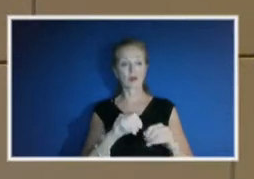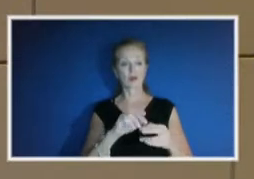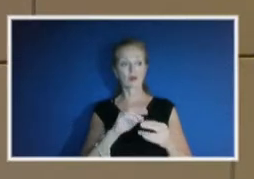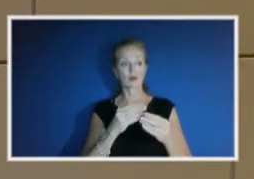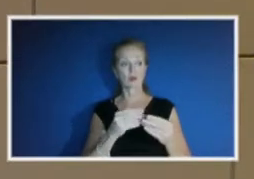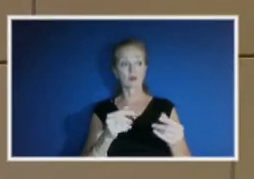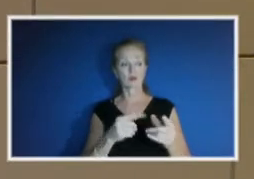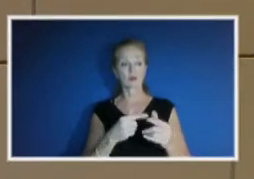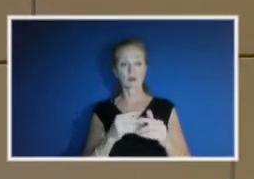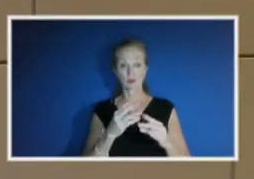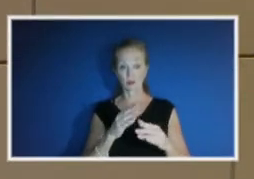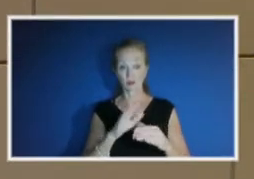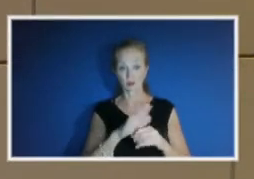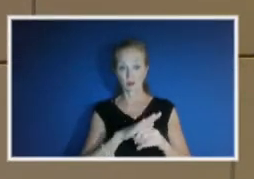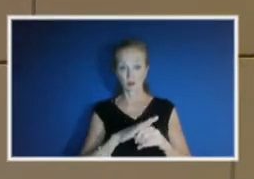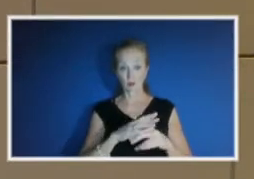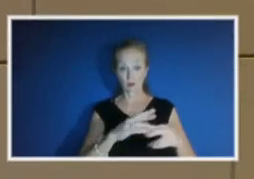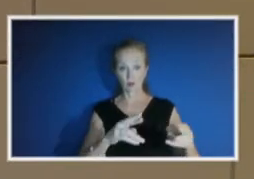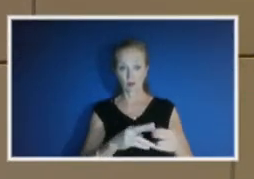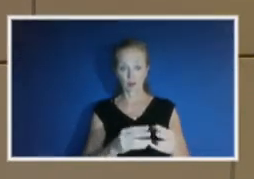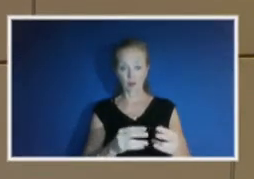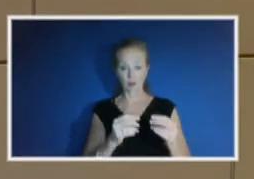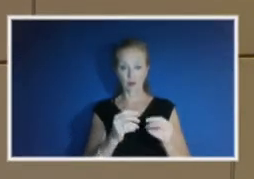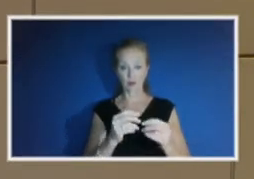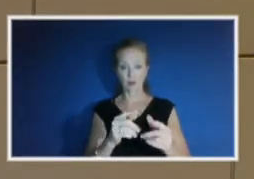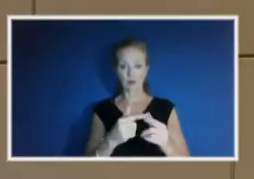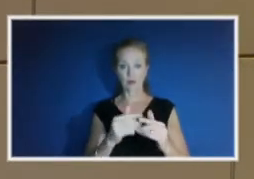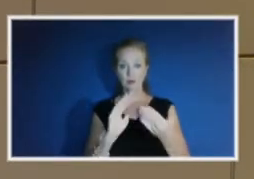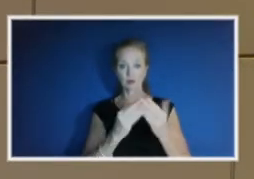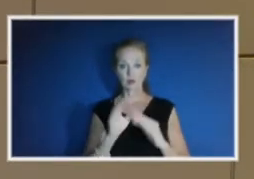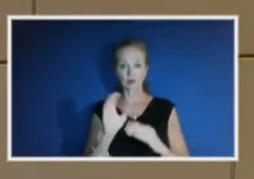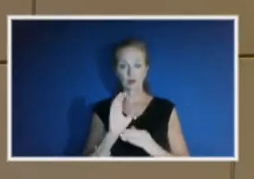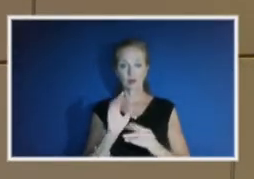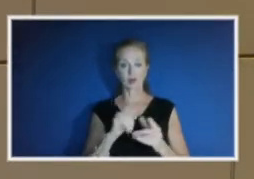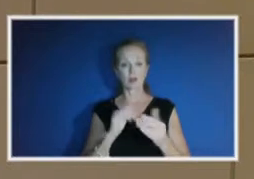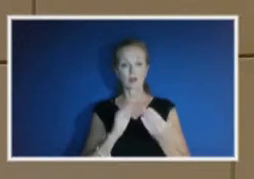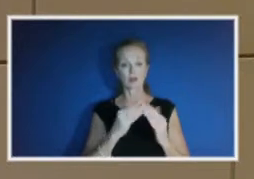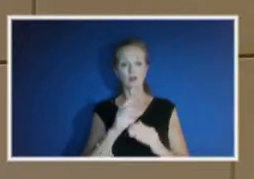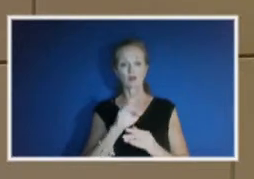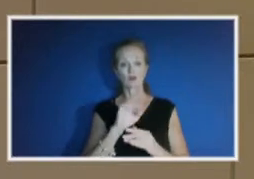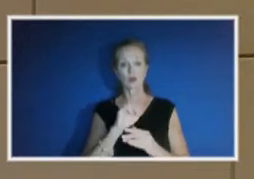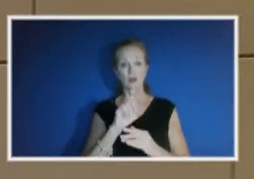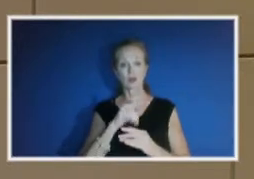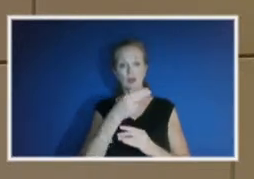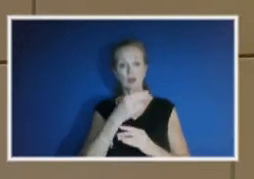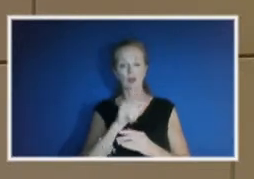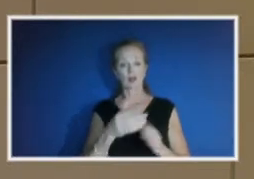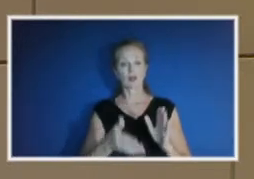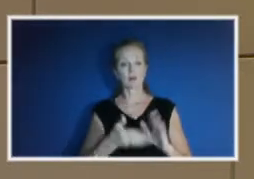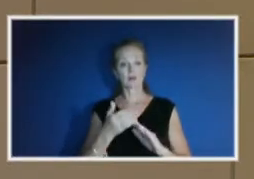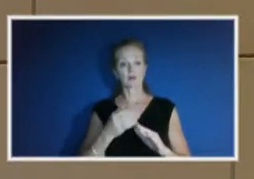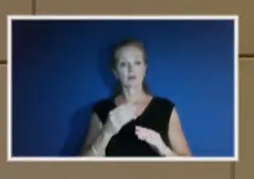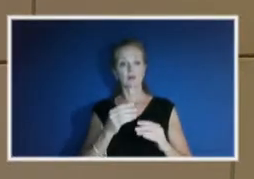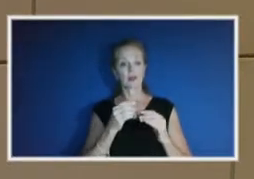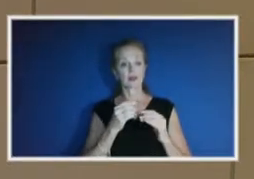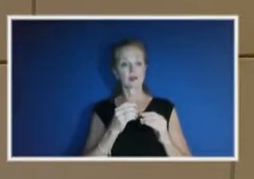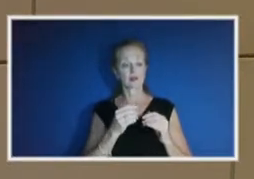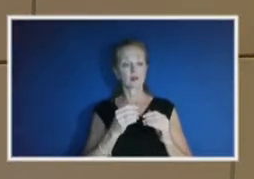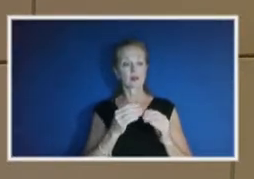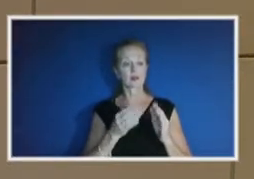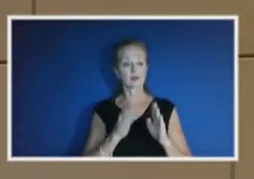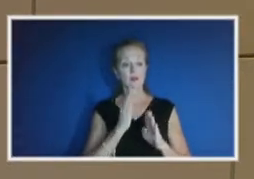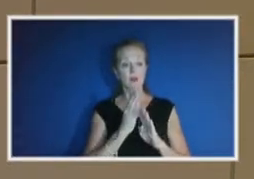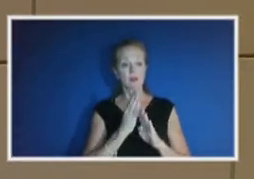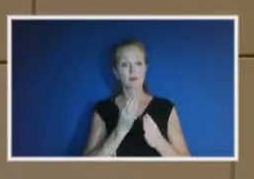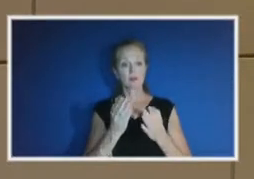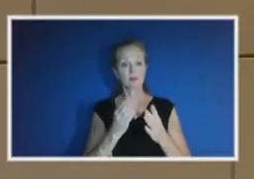interlocal Regional Express Bus Service Agreement with the City of Charlotte, the City of Rock Hill, to operate express bus service and authorize the manager